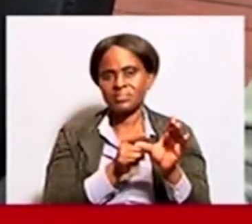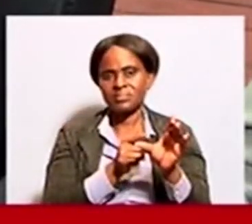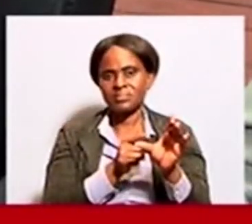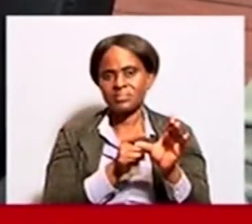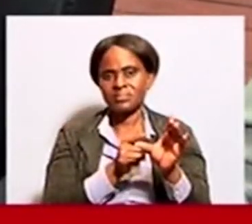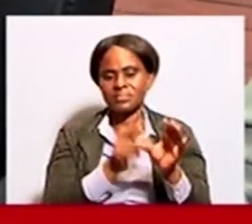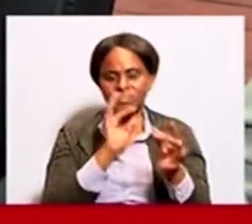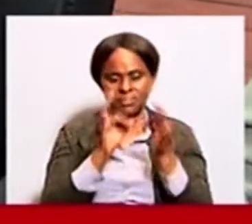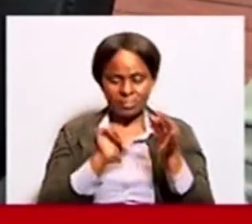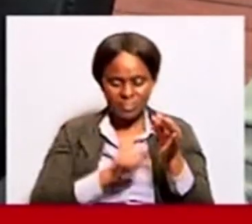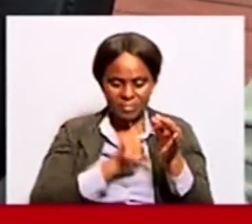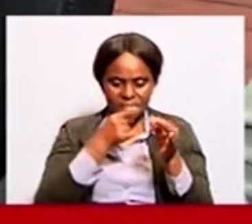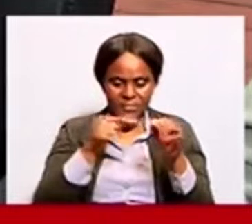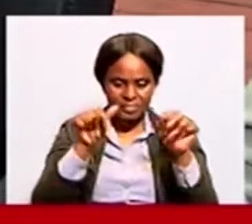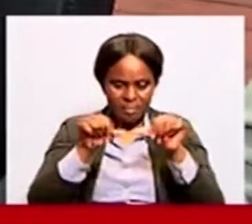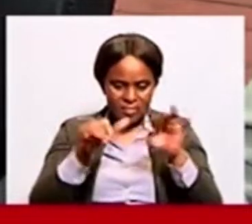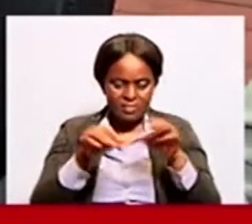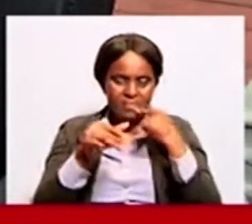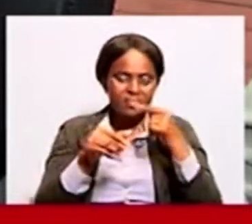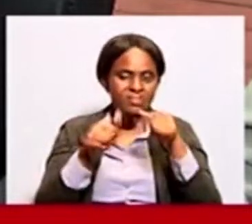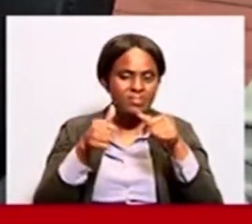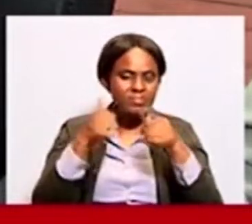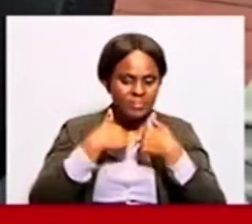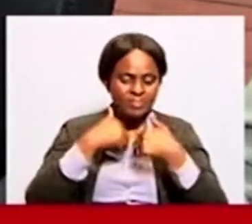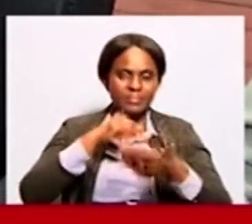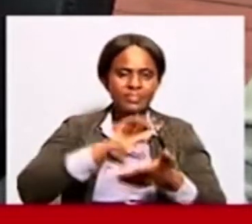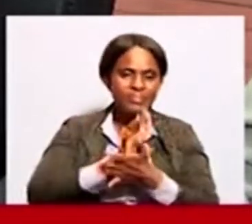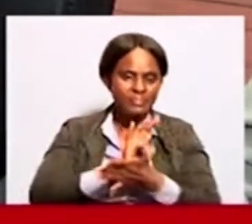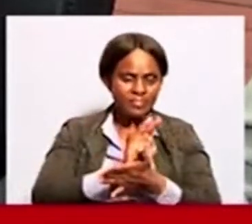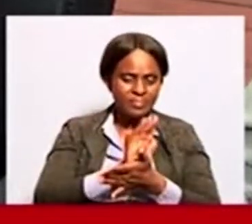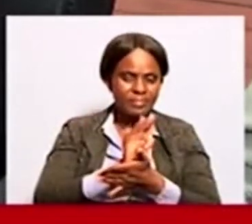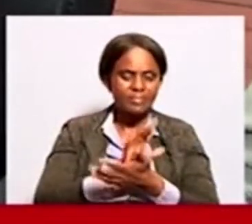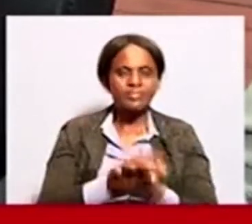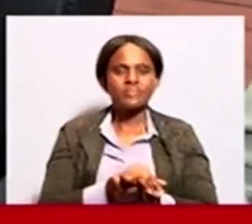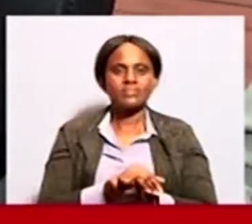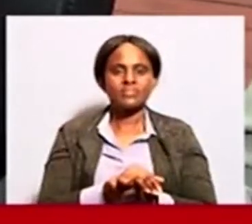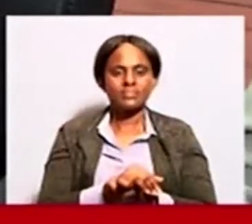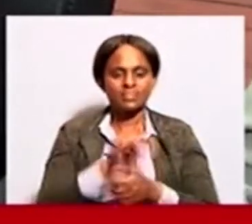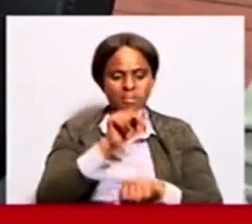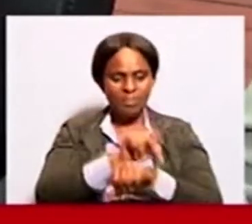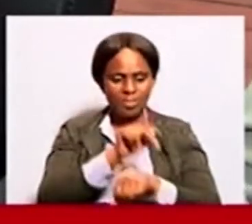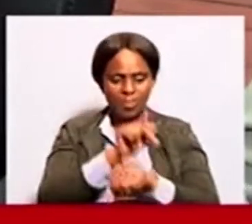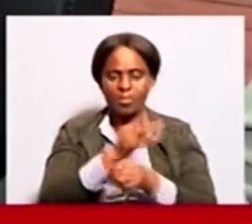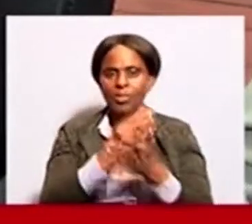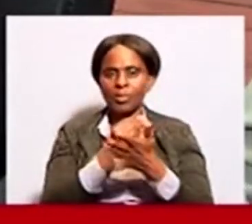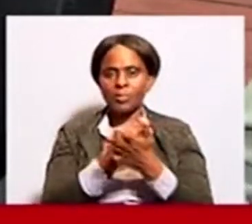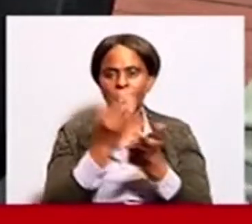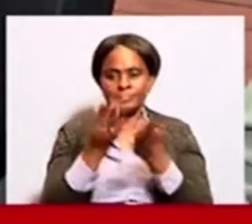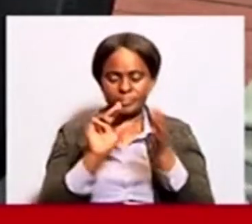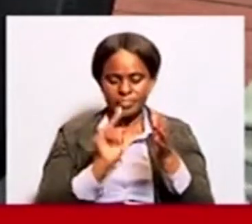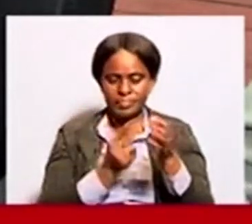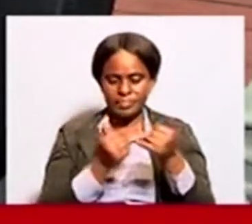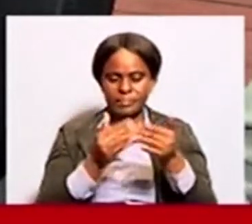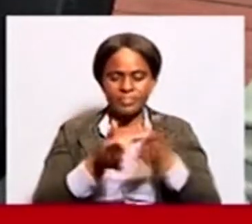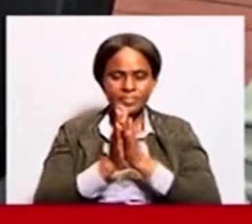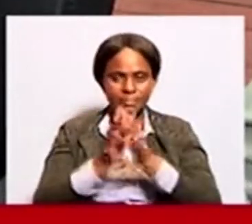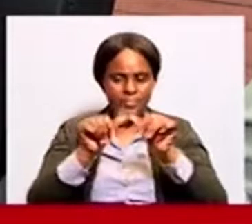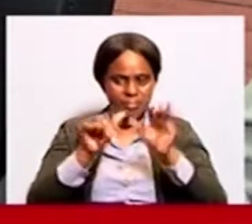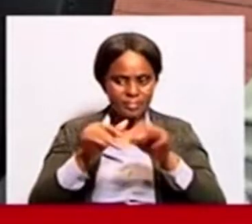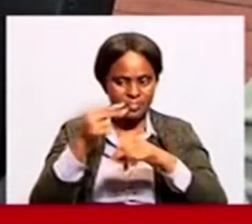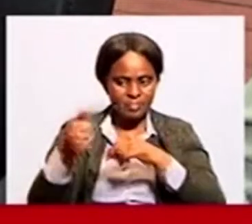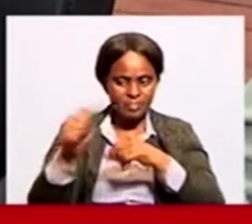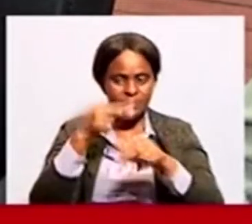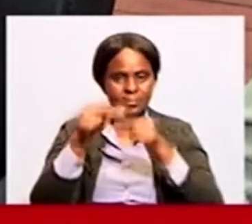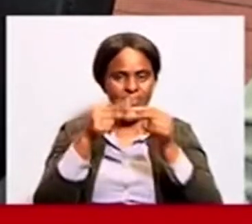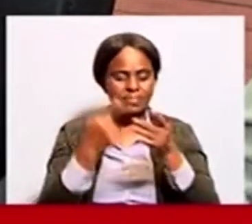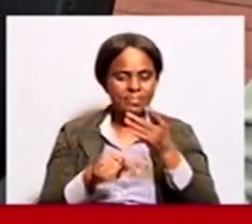And if we say auditors are saying you had exhausted the project amounts, maybe we ask the auditors what they meant. We could